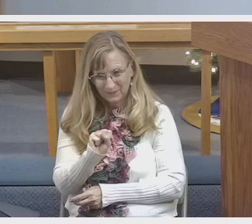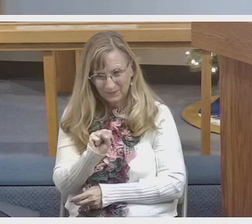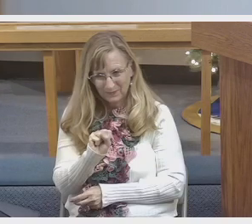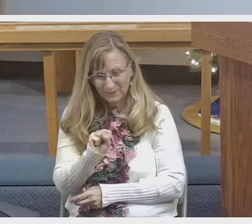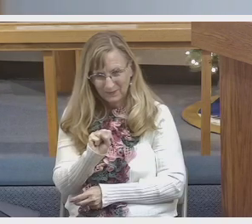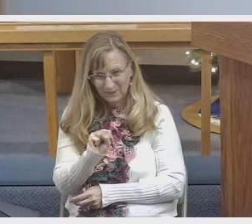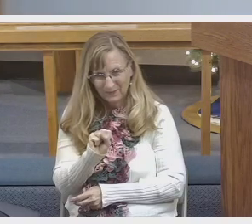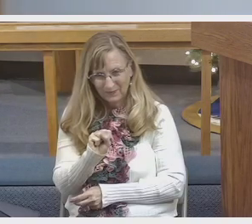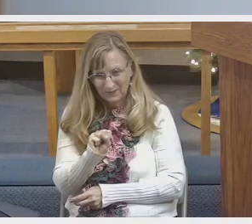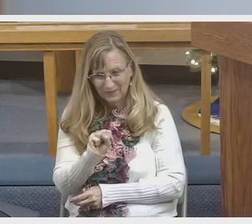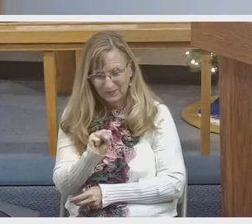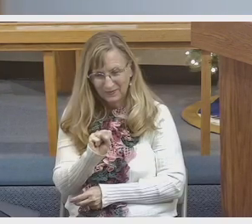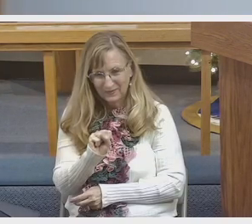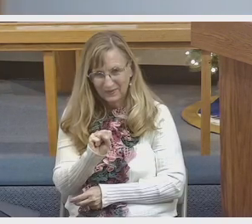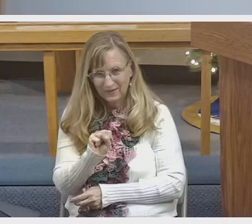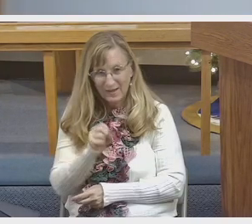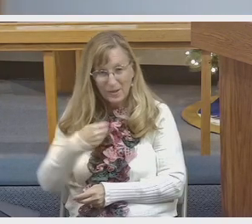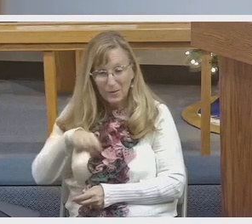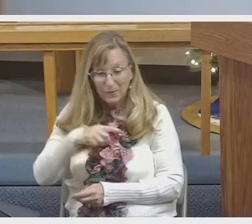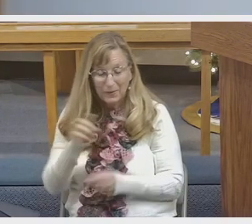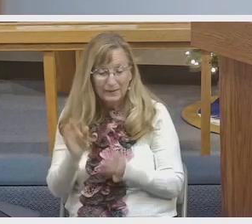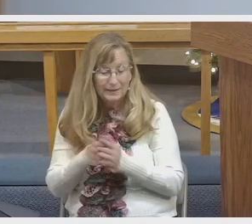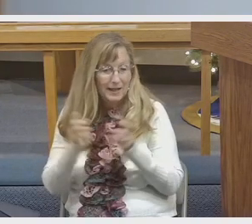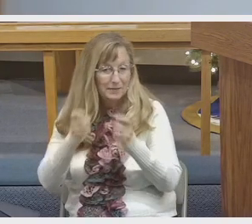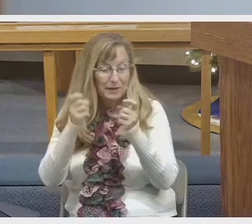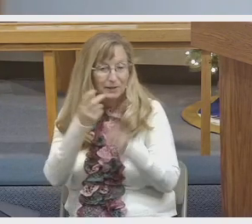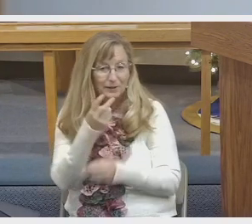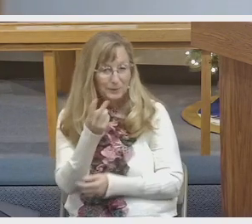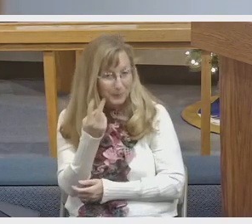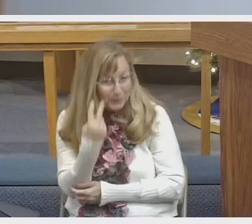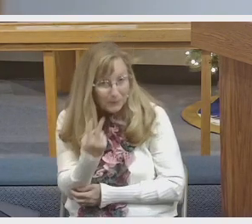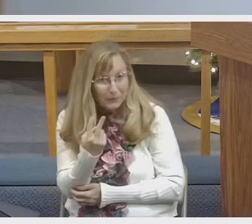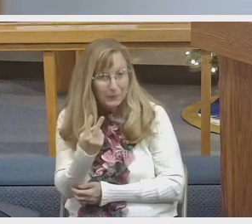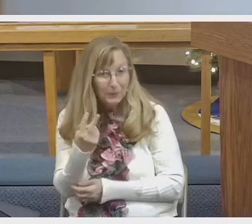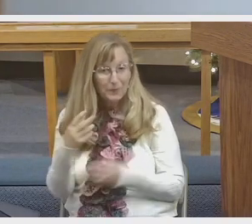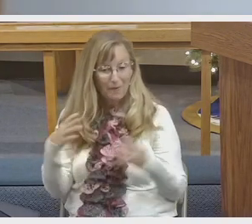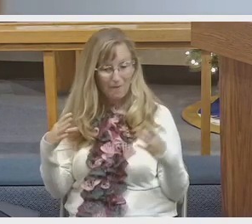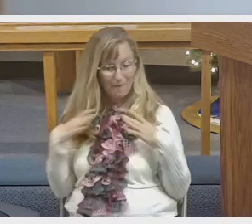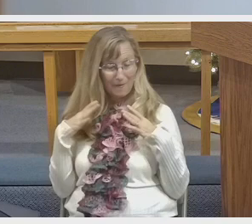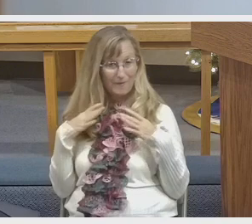We celebrate a double holiday today, and we might not even know it.